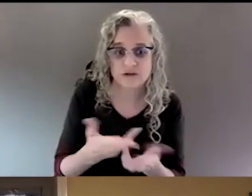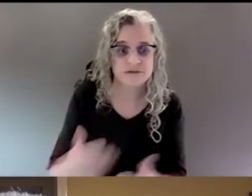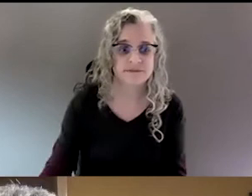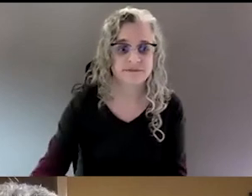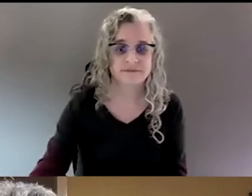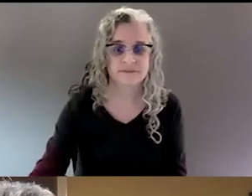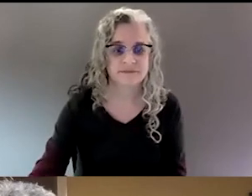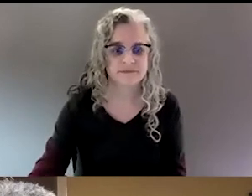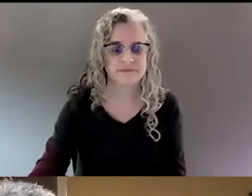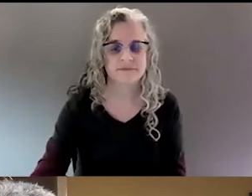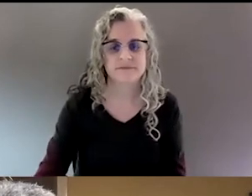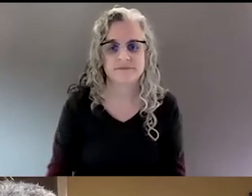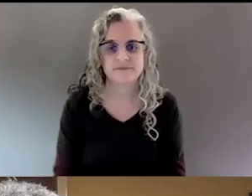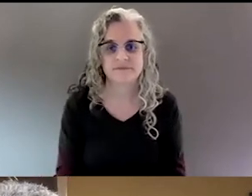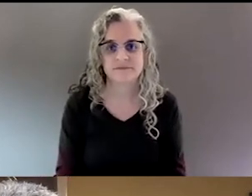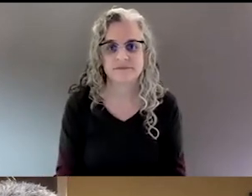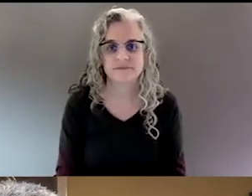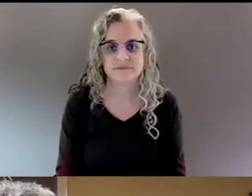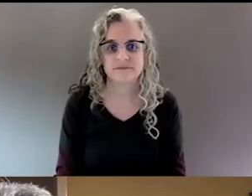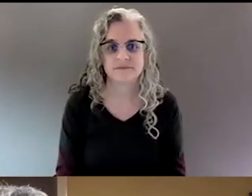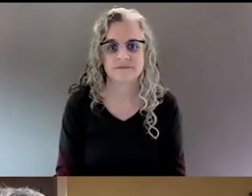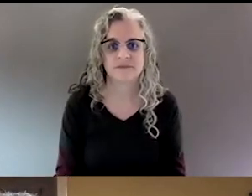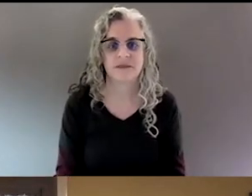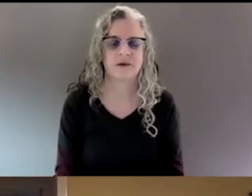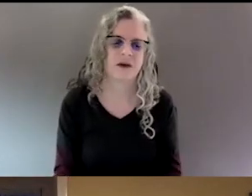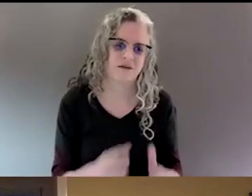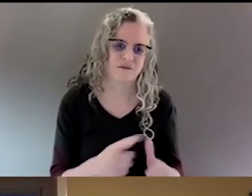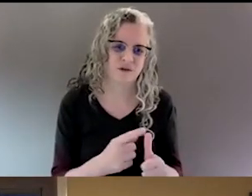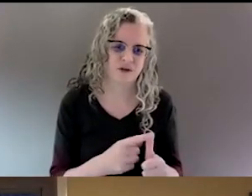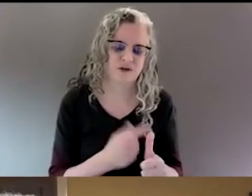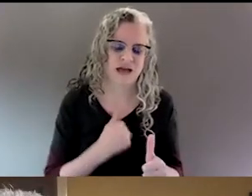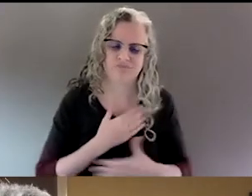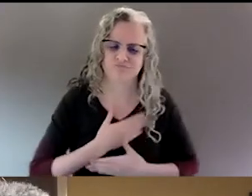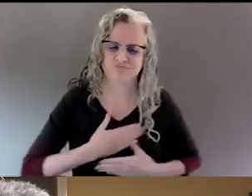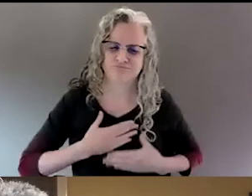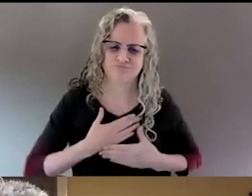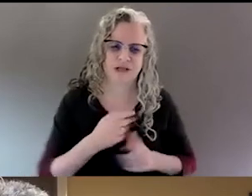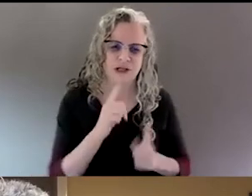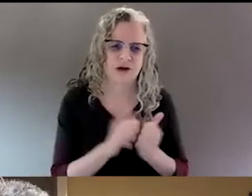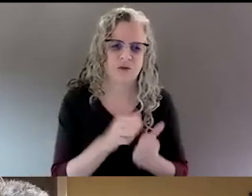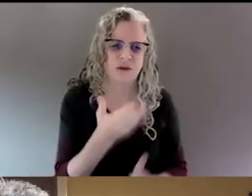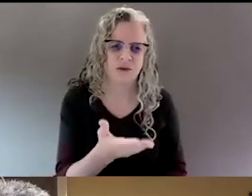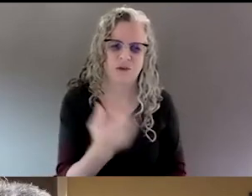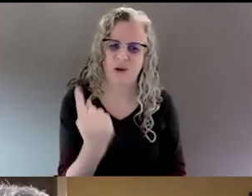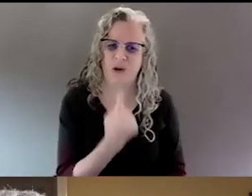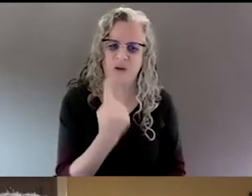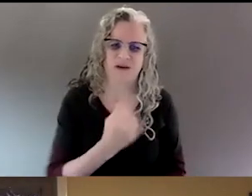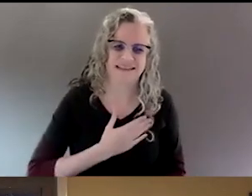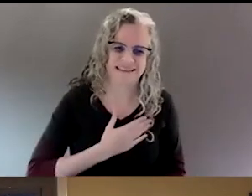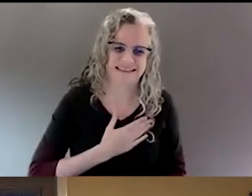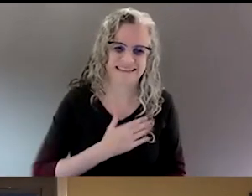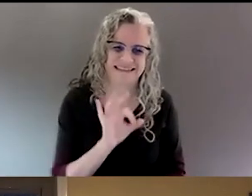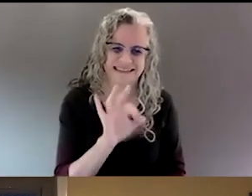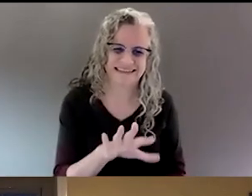Well, first of all, it's always wonderful to talk to you, Tawara. And that's a parting word I'd like to share. And the